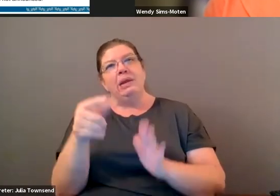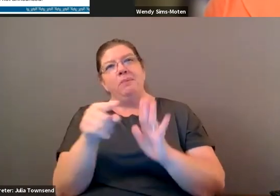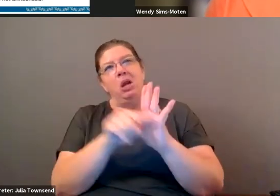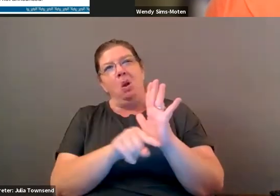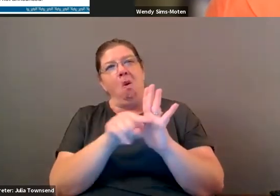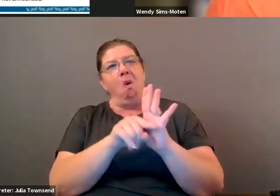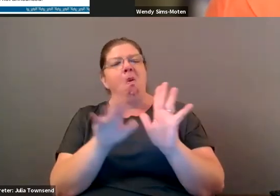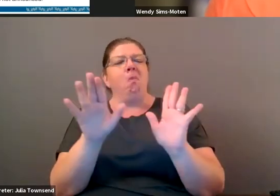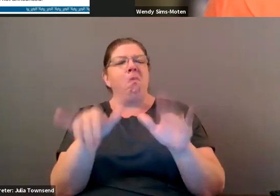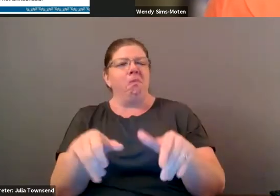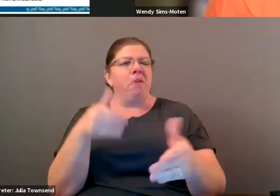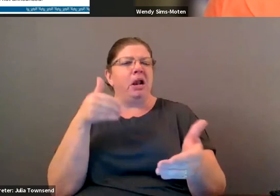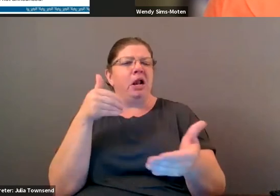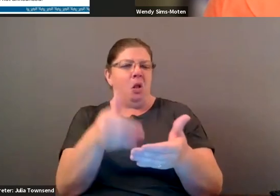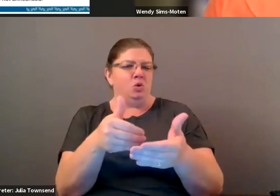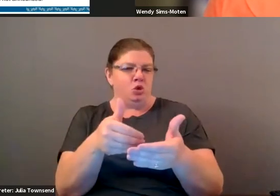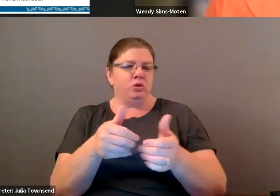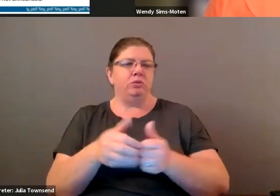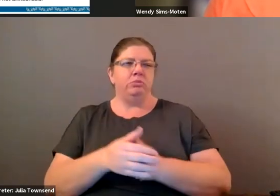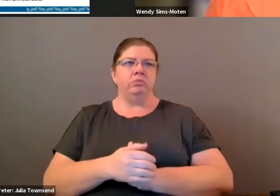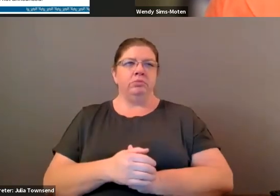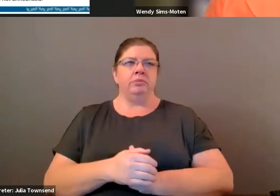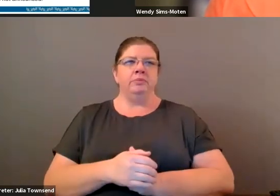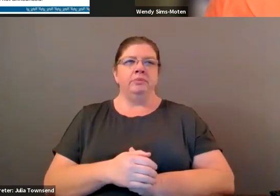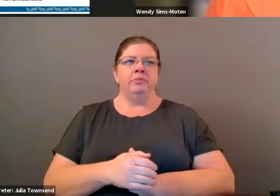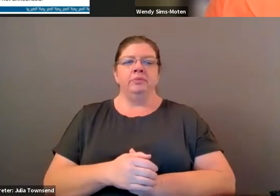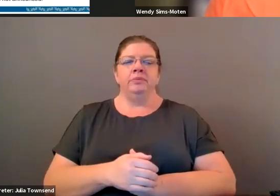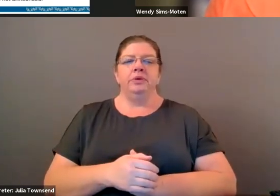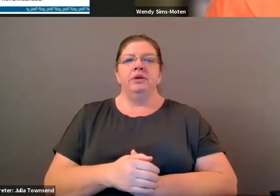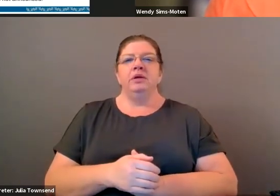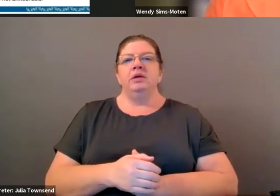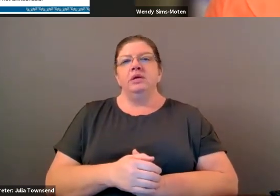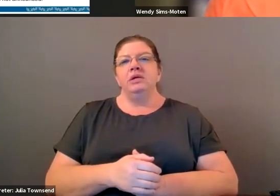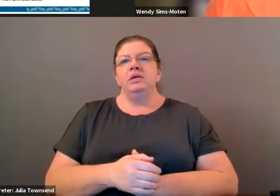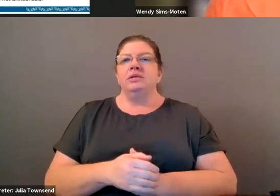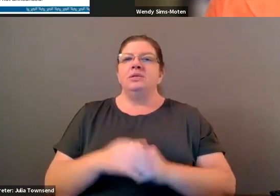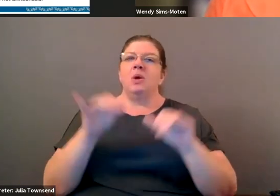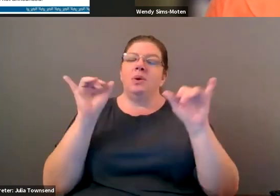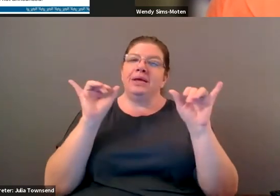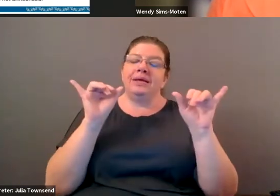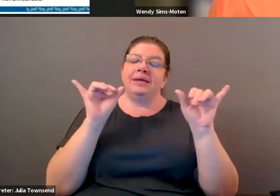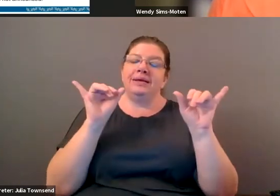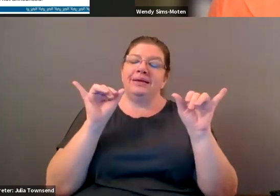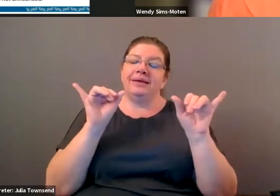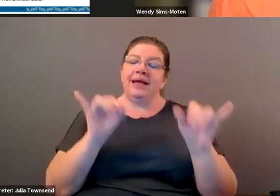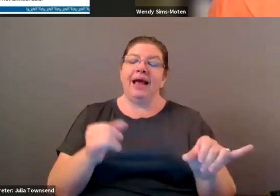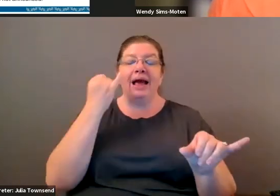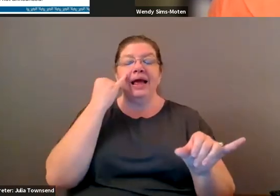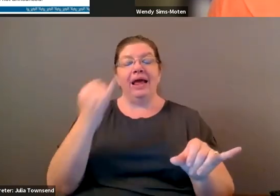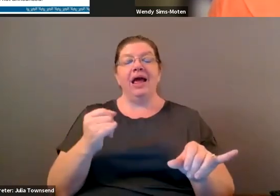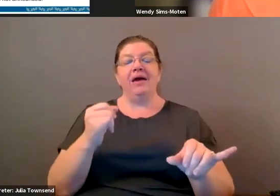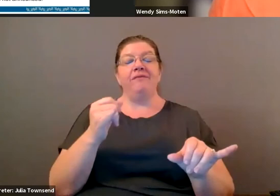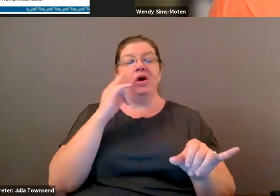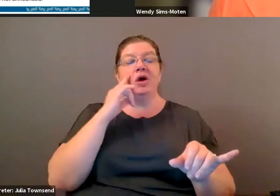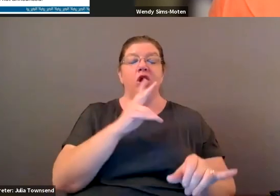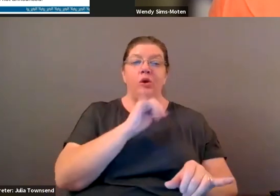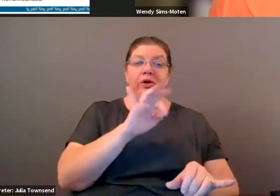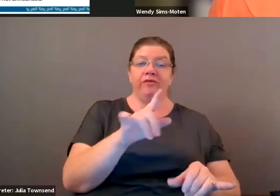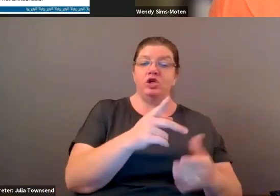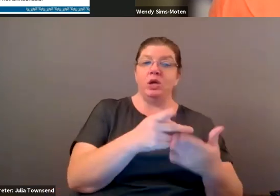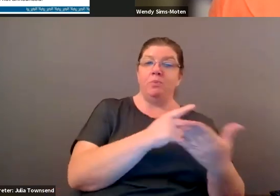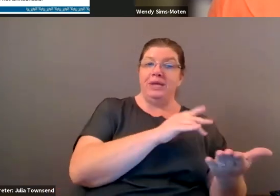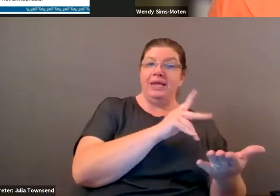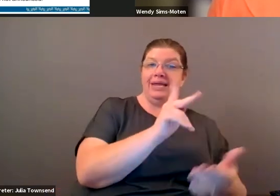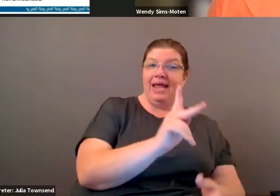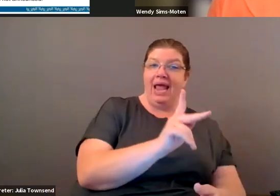but it's getting closer. So kind of like the universal pre-K, there is also